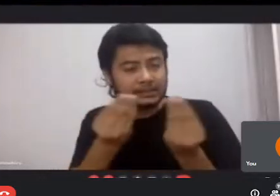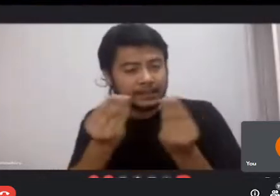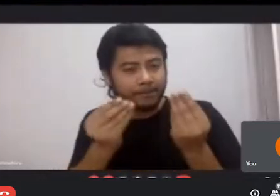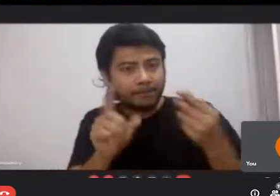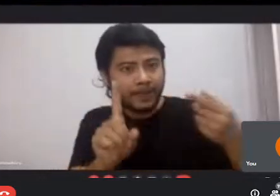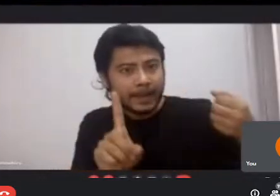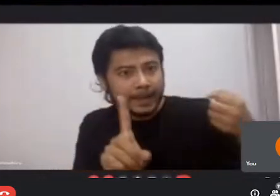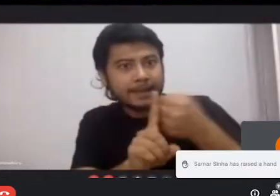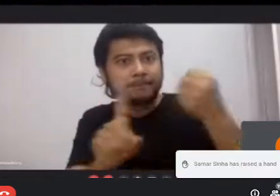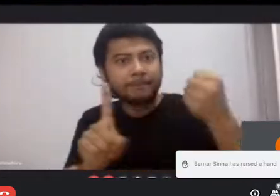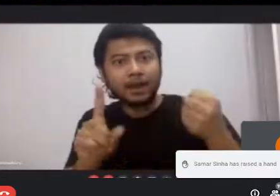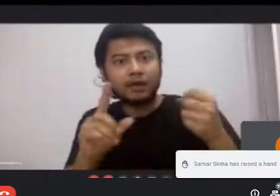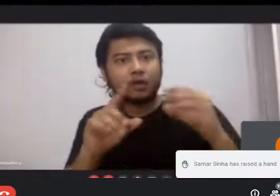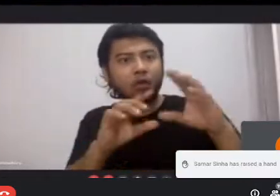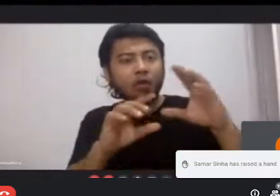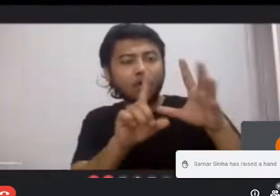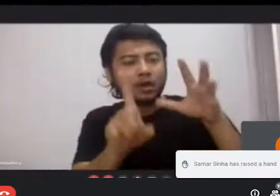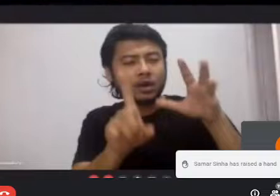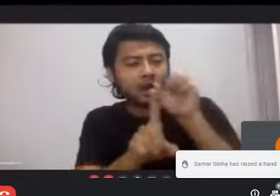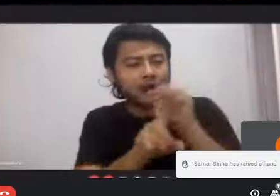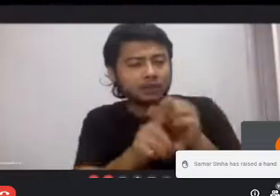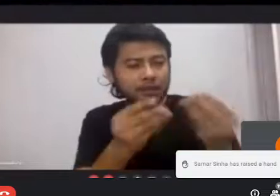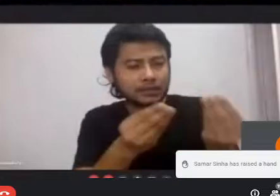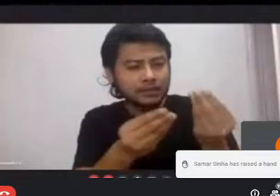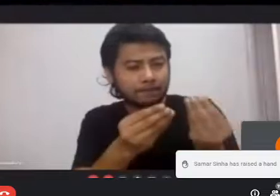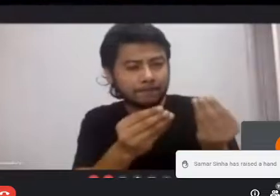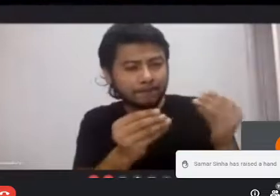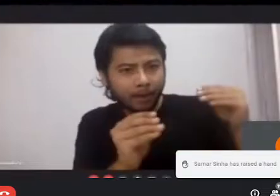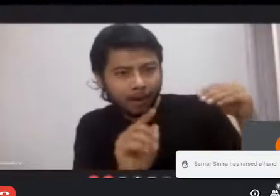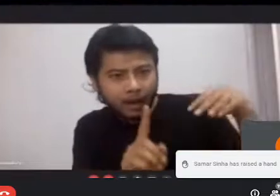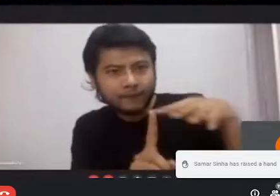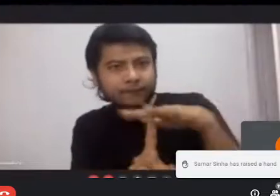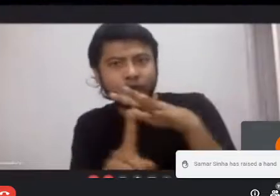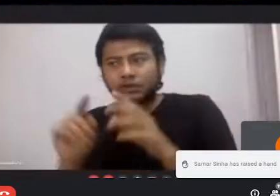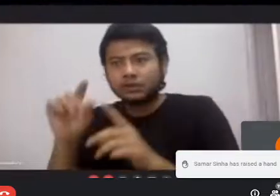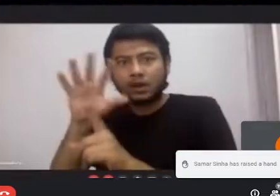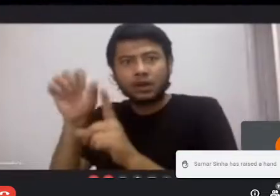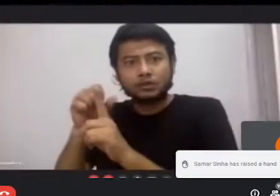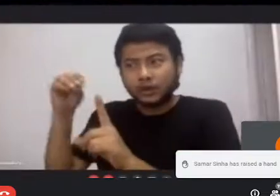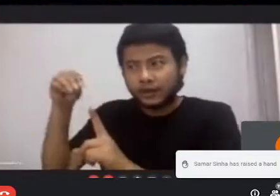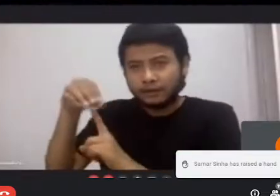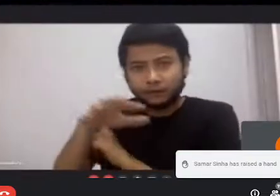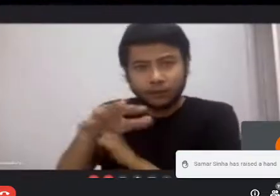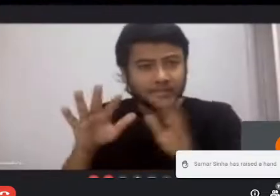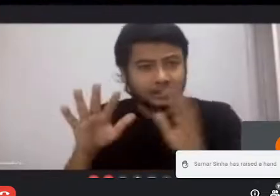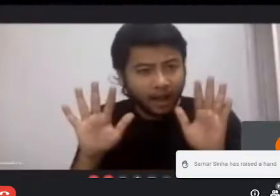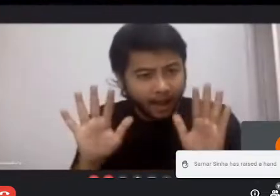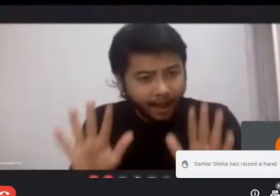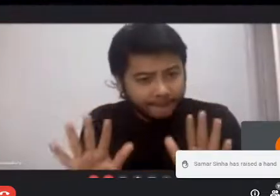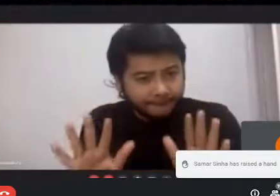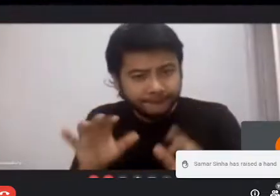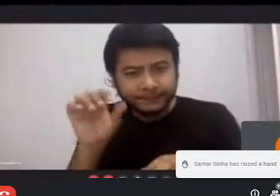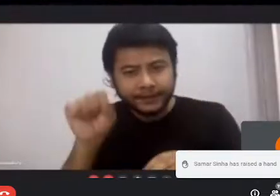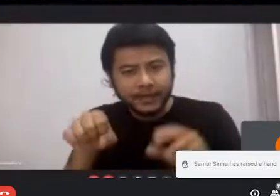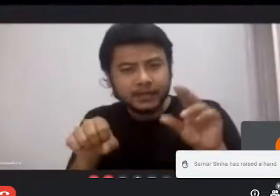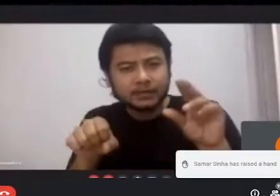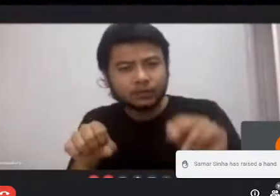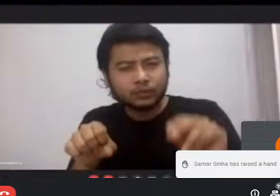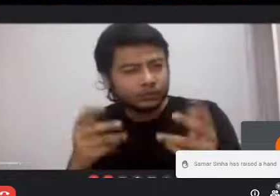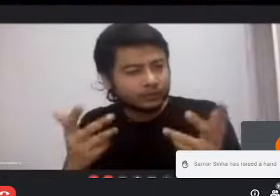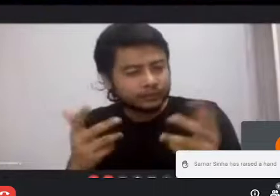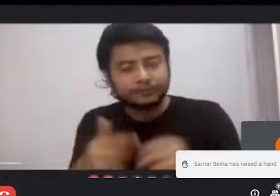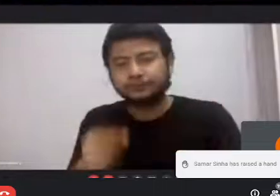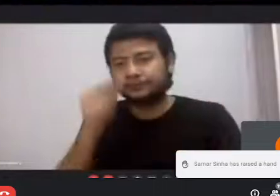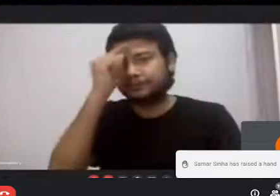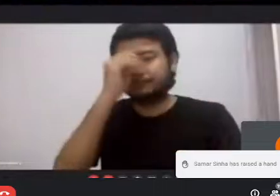Thank you. We did the same assessment with all